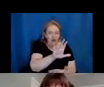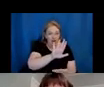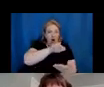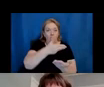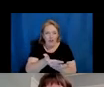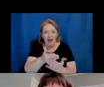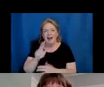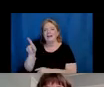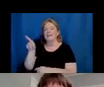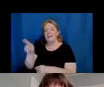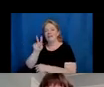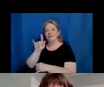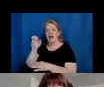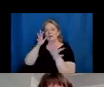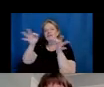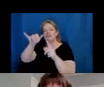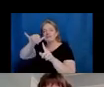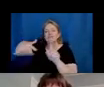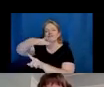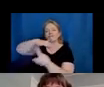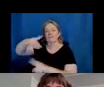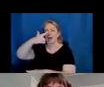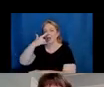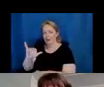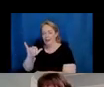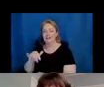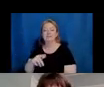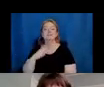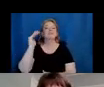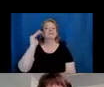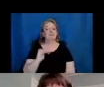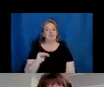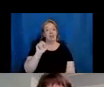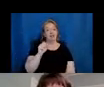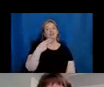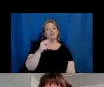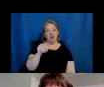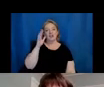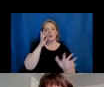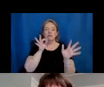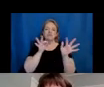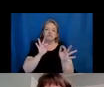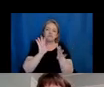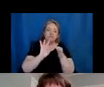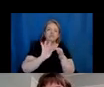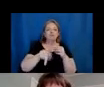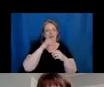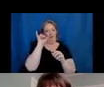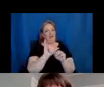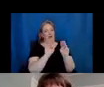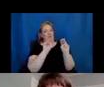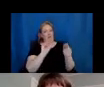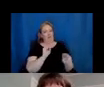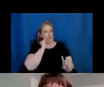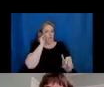At the end of this presentation, we will host a brief question and answer period. Please add your questions to the Q&A box at any time. We will